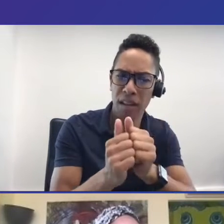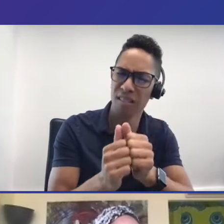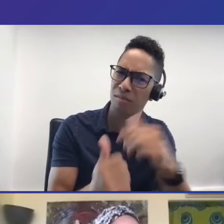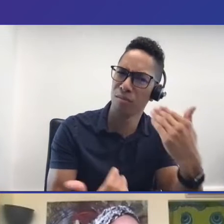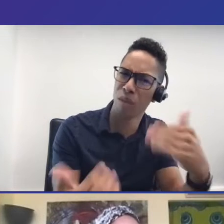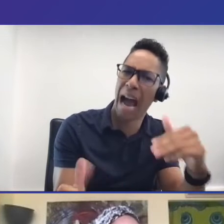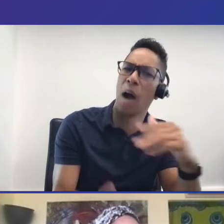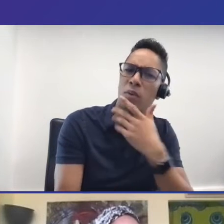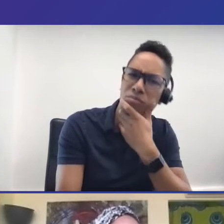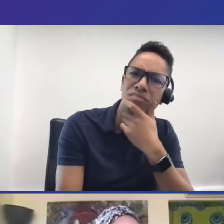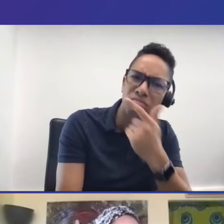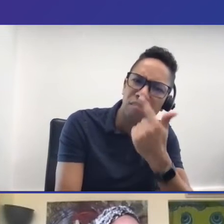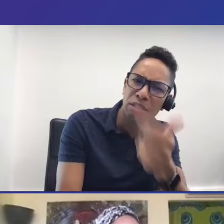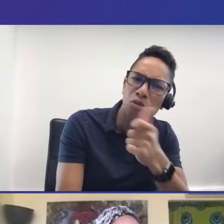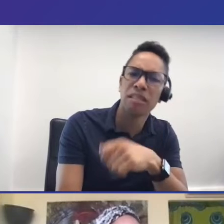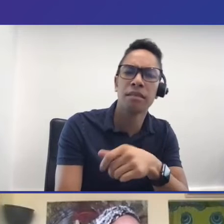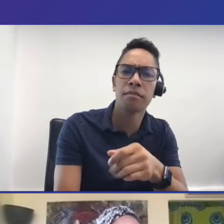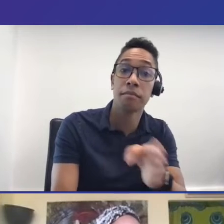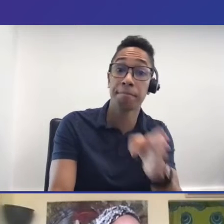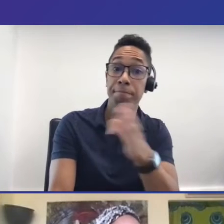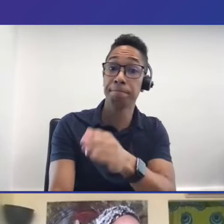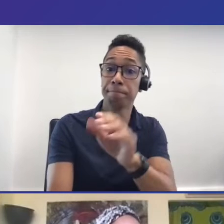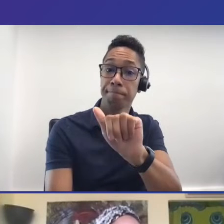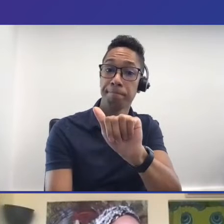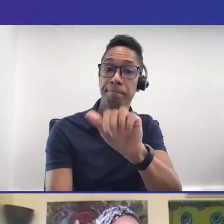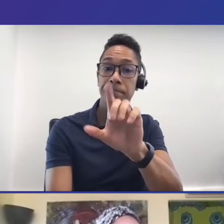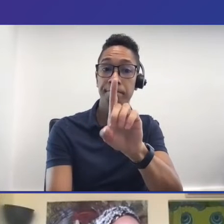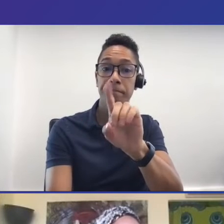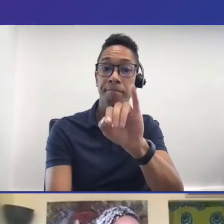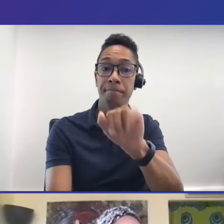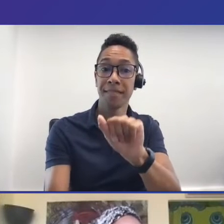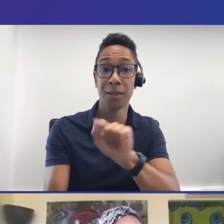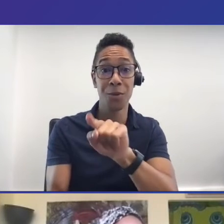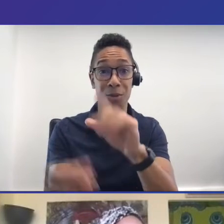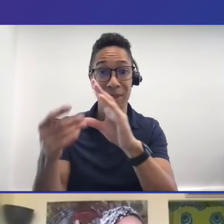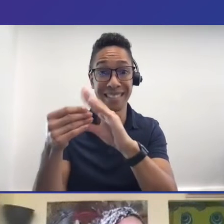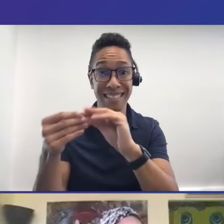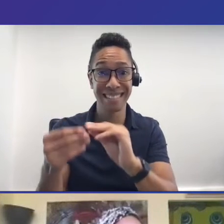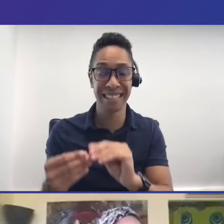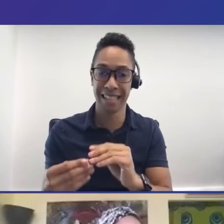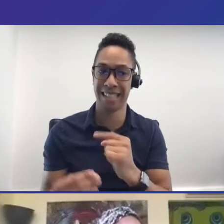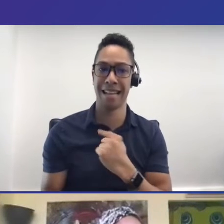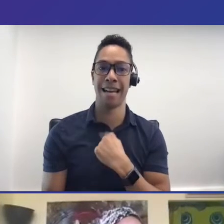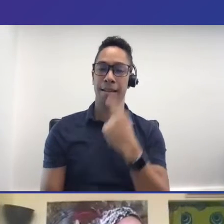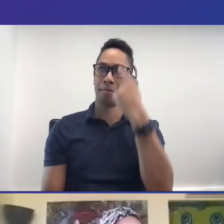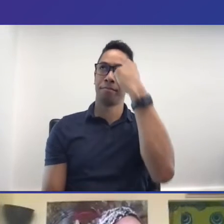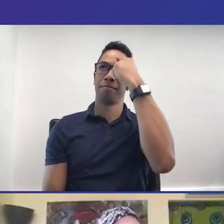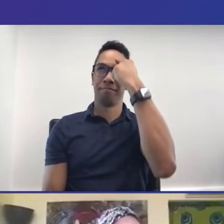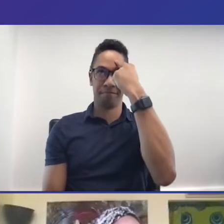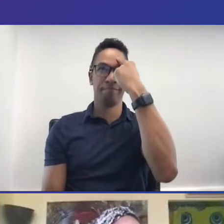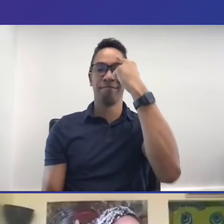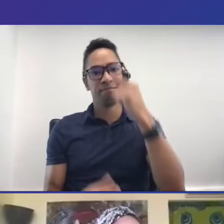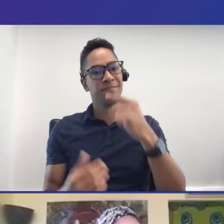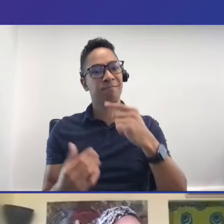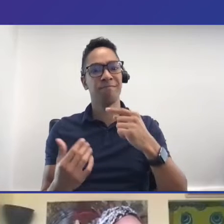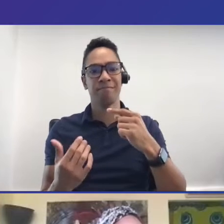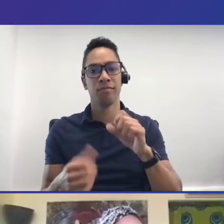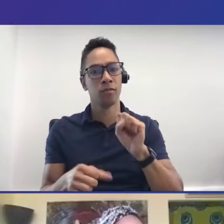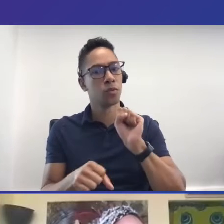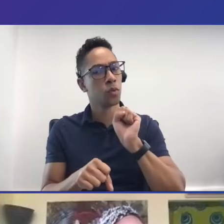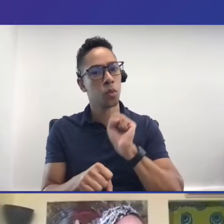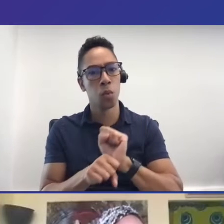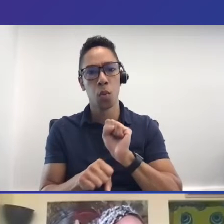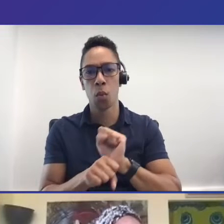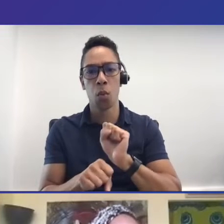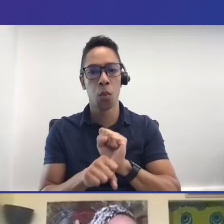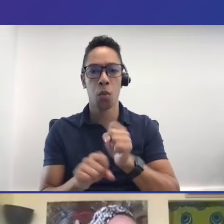Wow. Adia, the things you're saying are making me think of. There's work by Maria Bauman